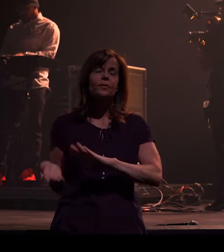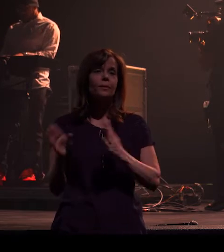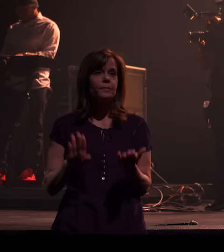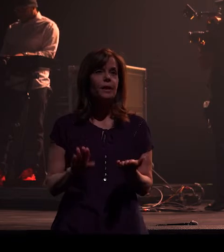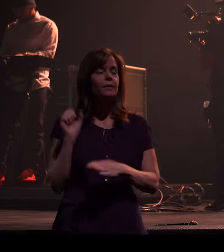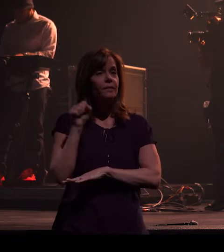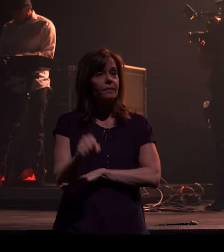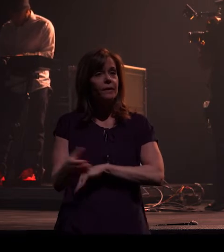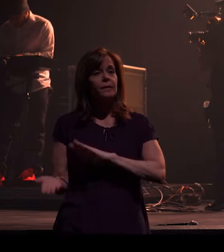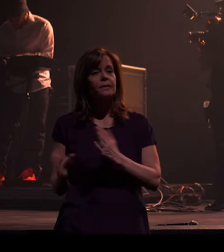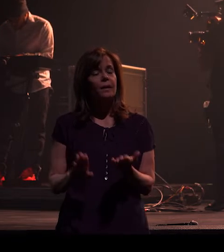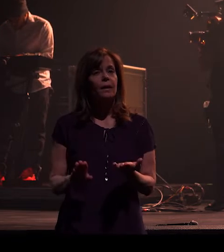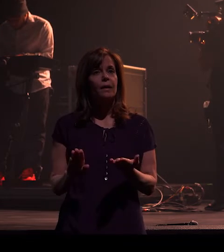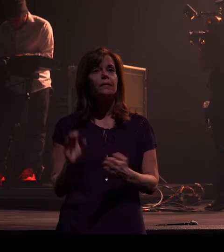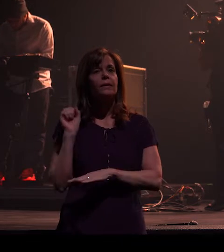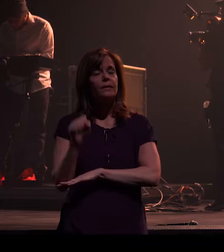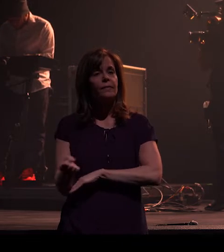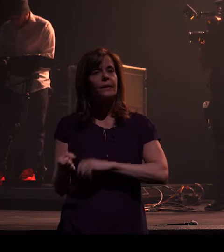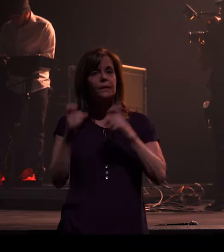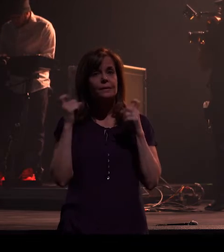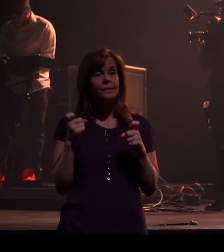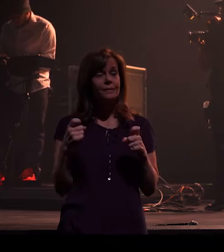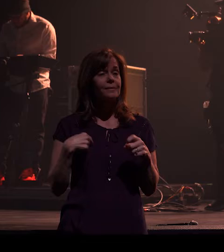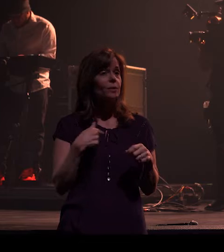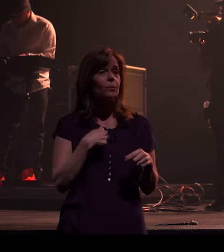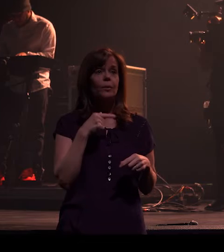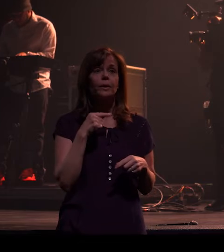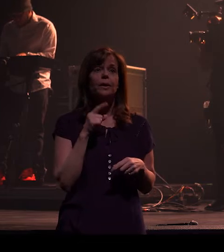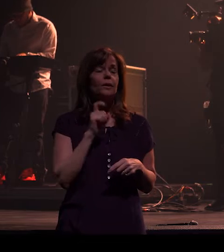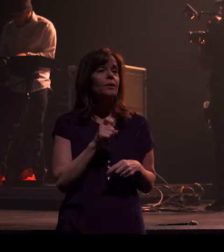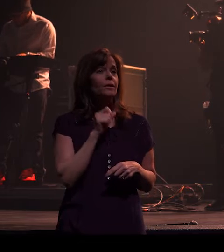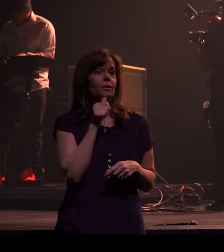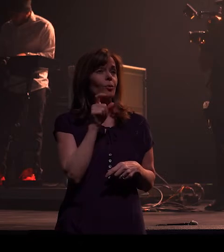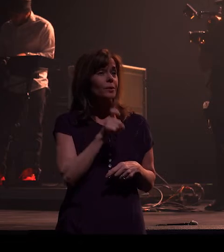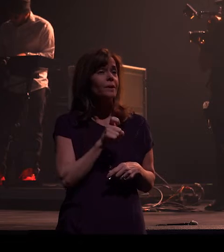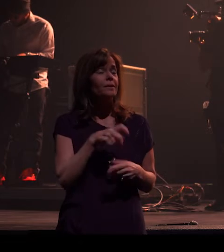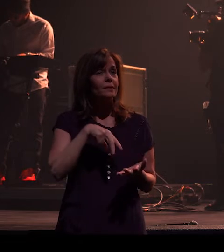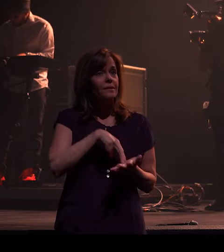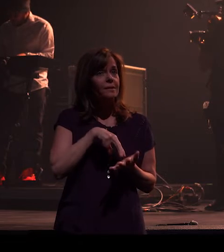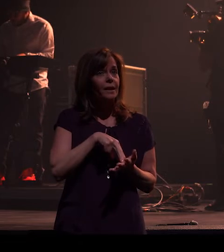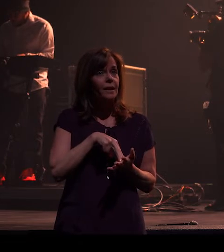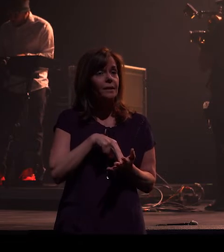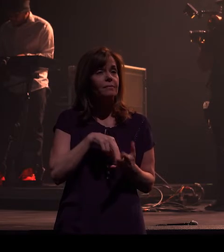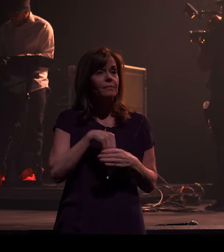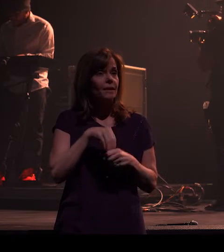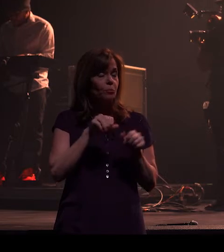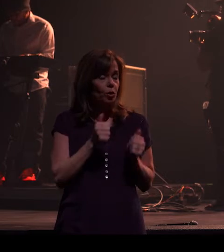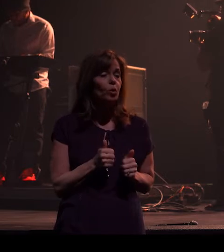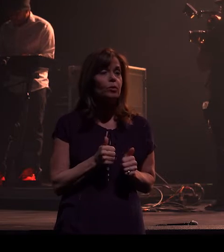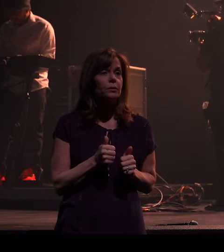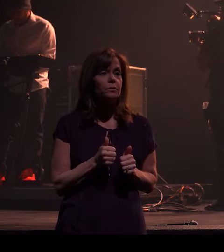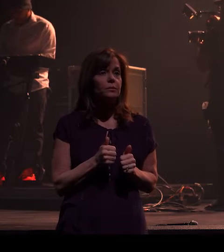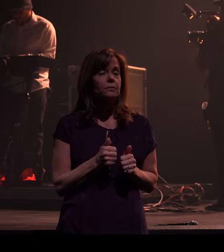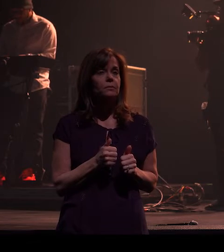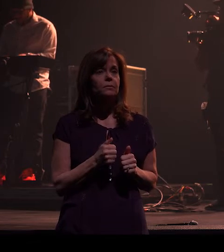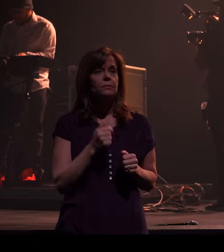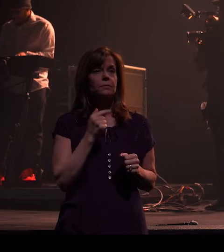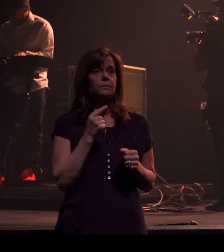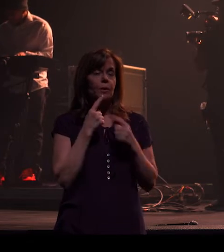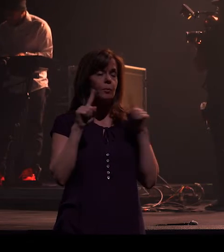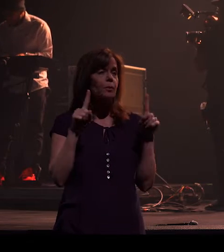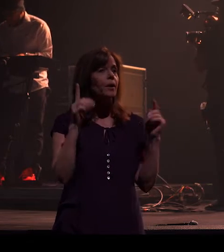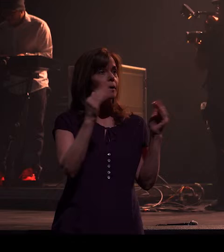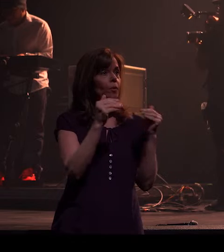Defeating death and defeating sin, so we don't have to stand in the midst of our brokenness any longer. We can claim hope through the power of the resurrected